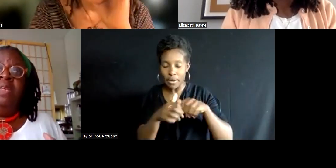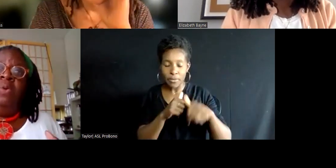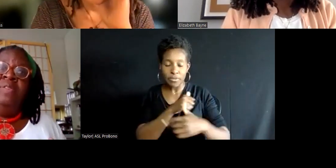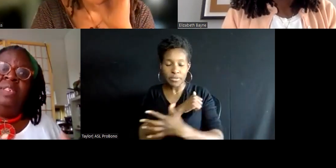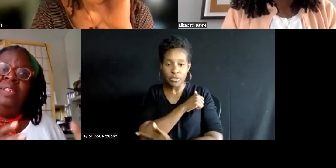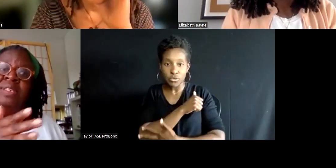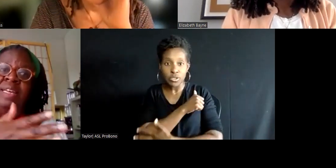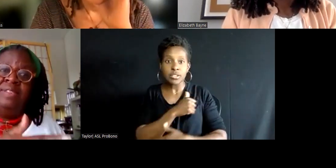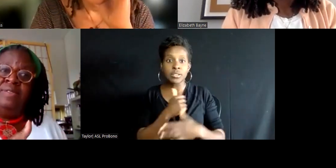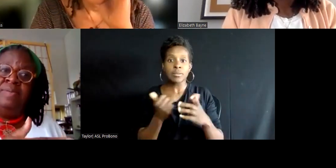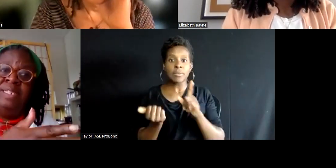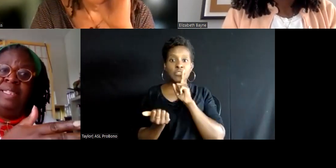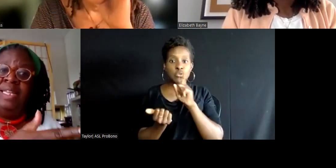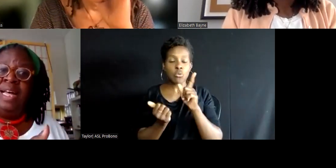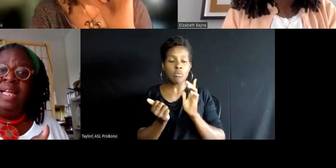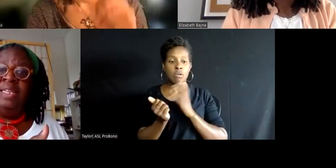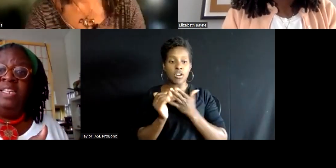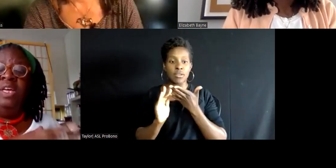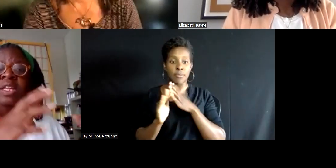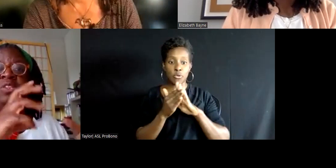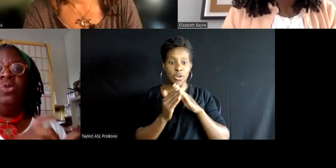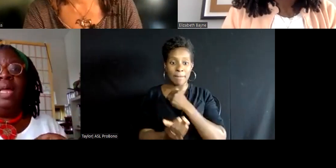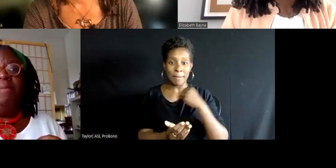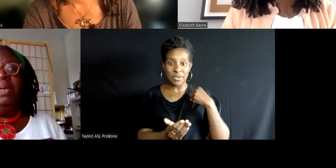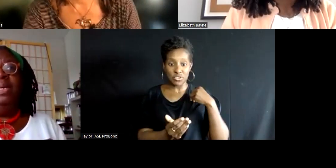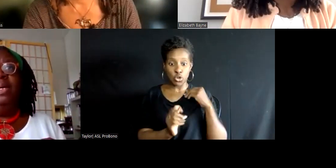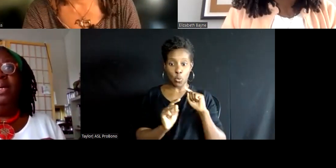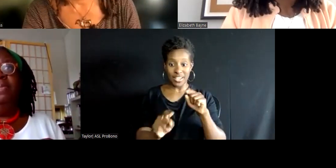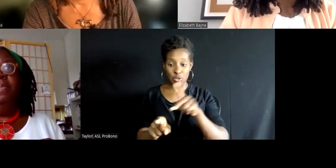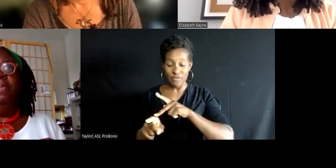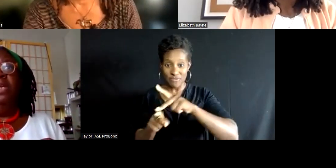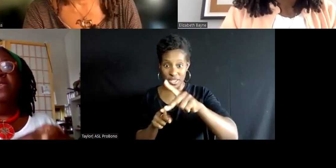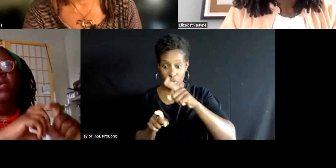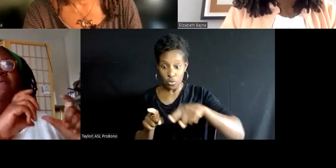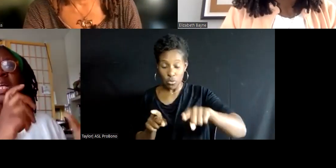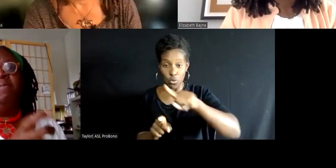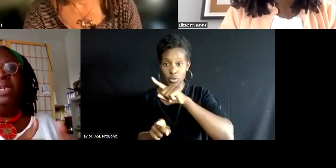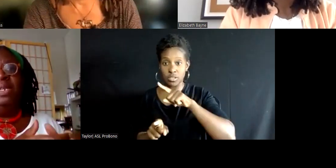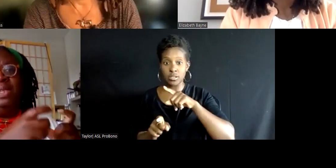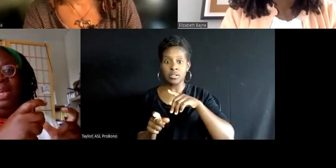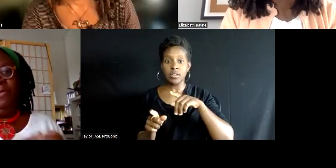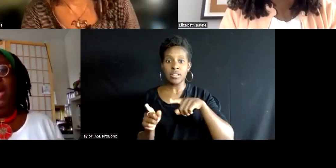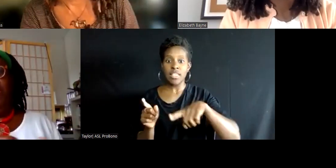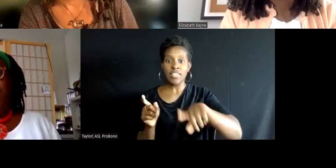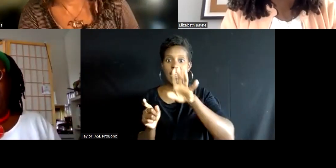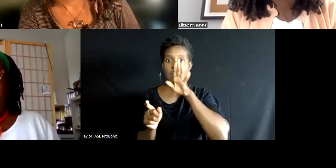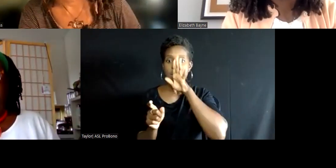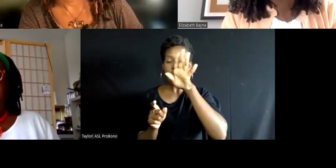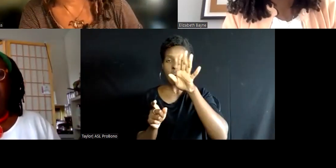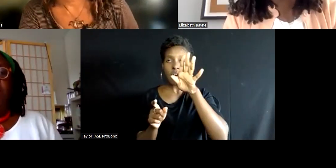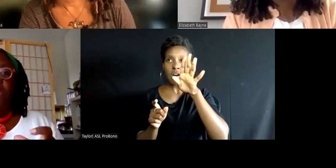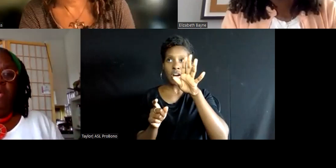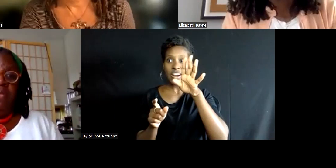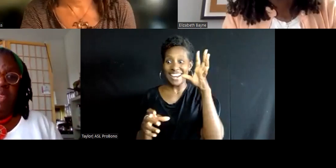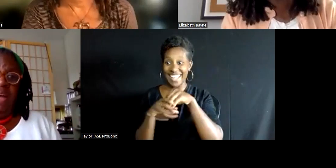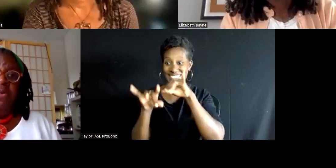community members that we send into that system to get their knowledge do not become so enveloped in it that they forgot where they came